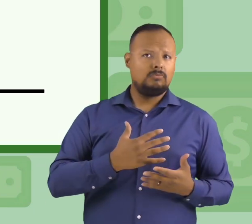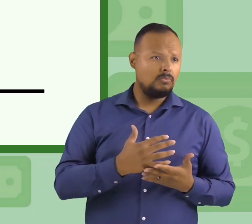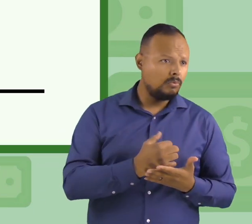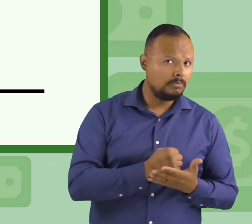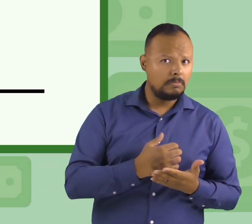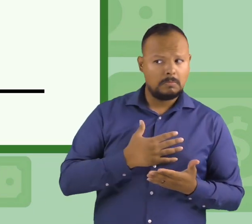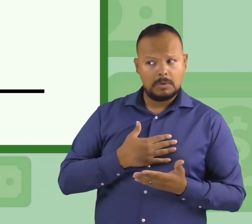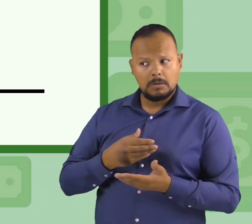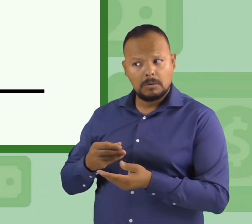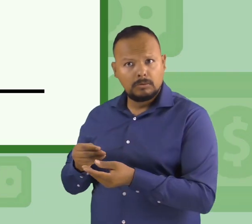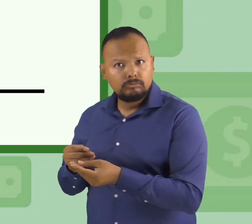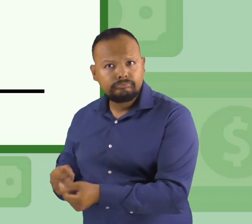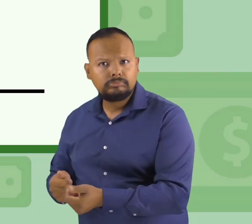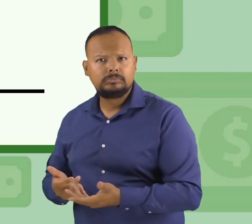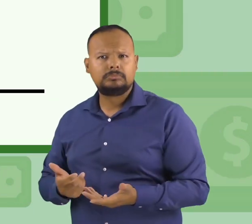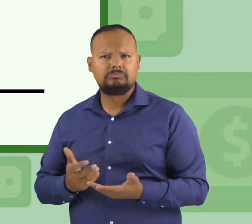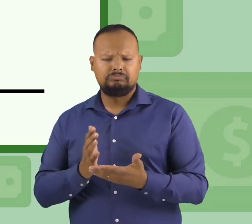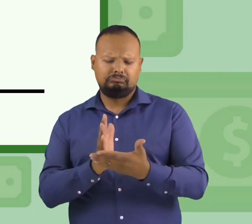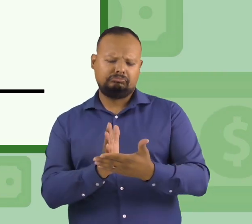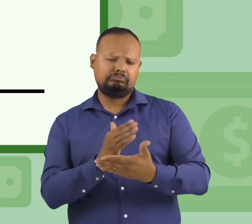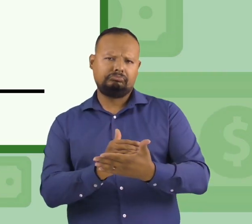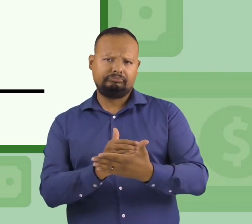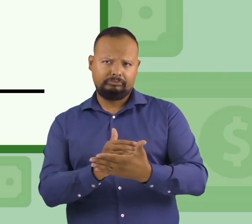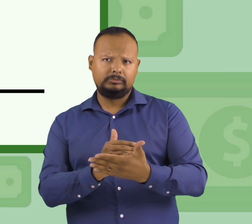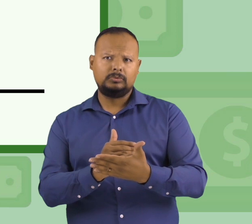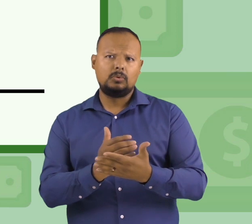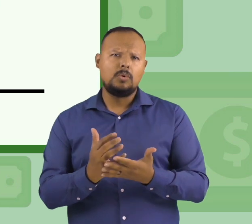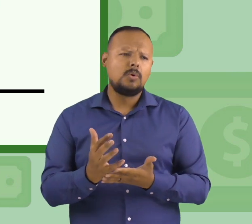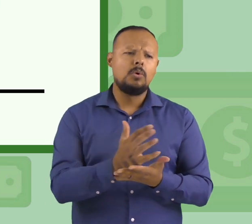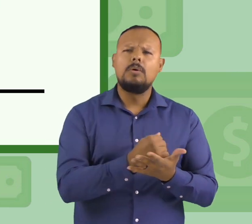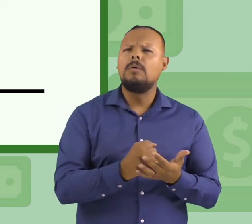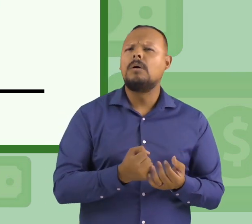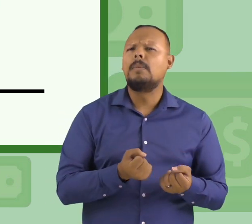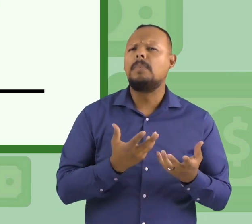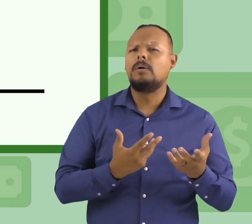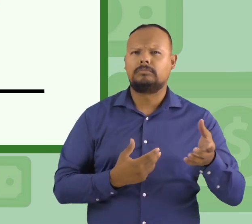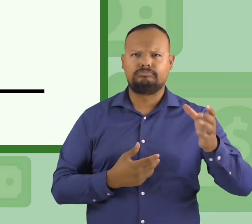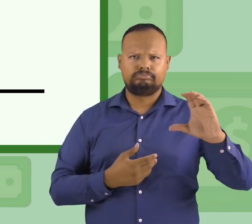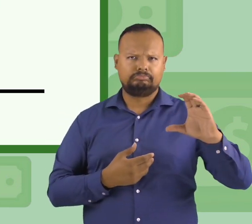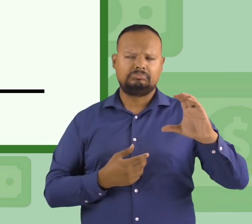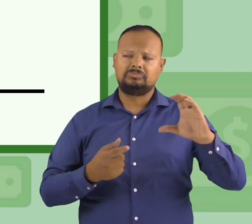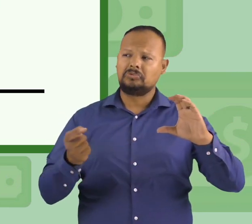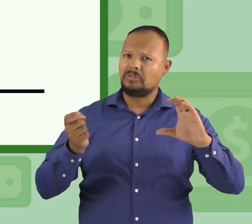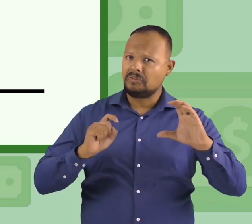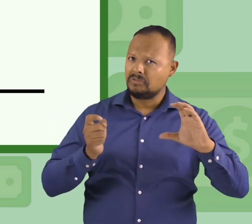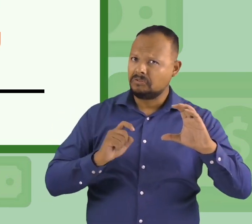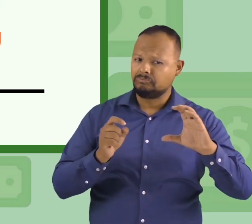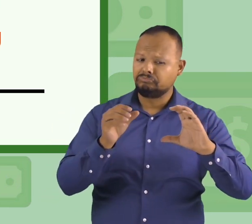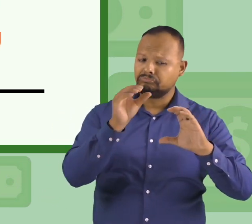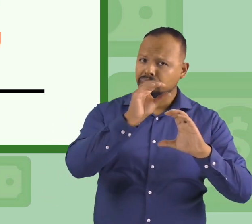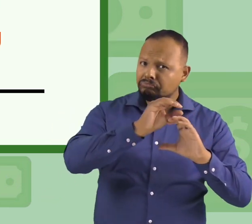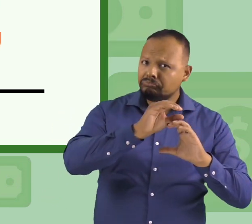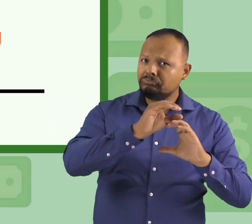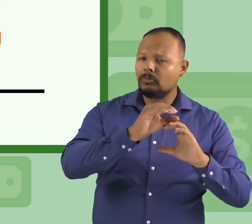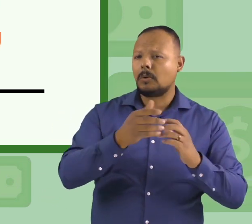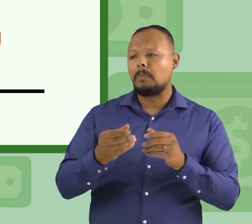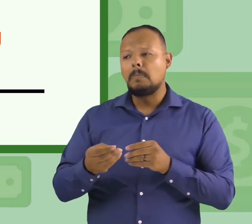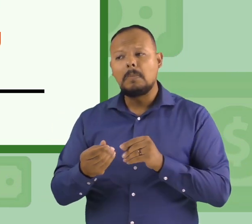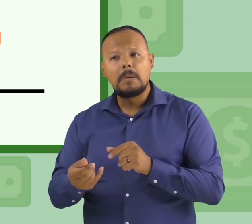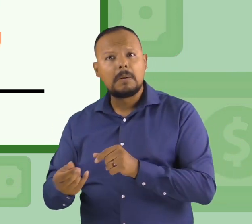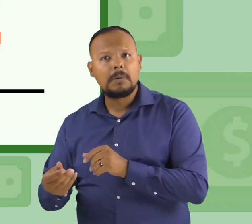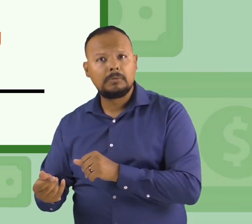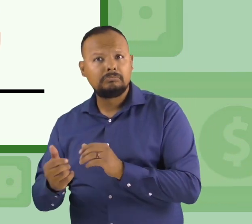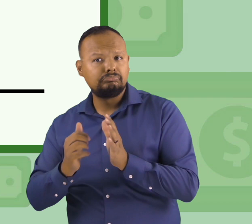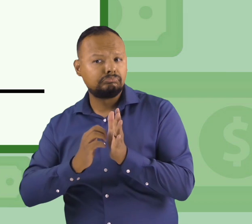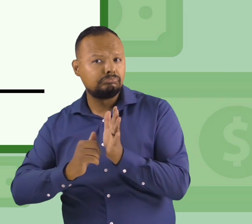a budget estimates how much money you earn, receive as gifts, and spend over time,